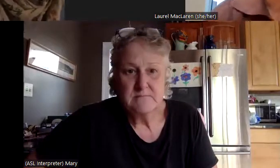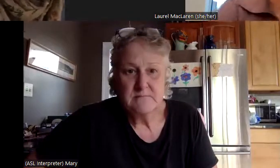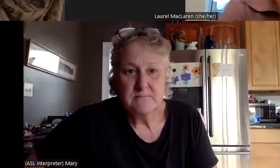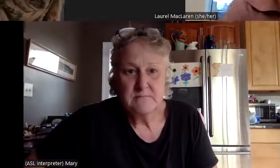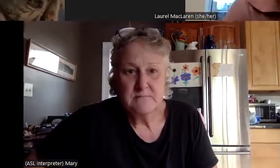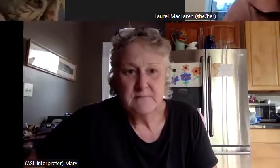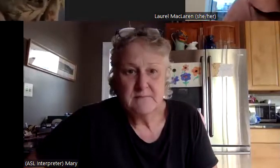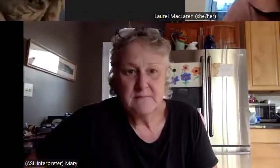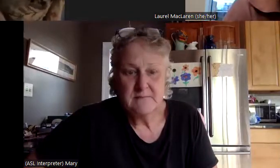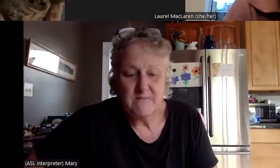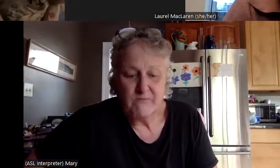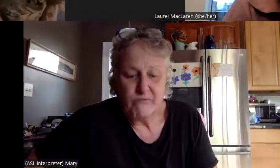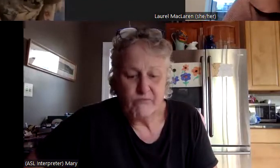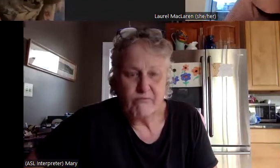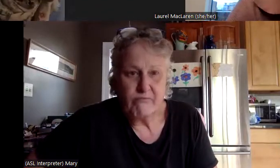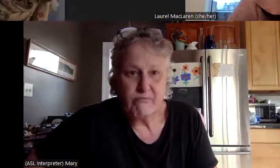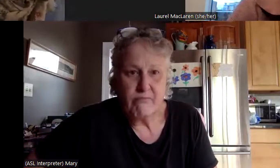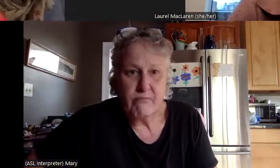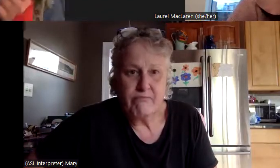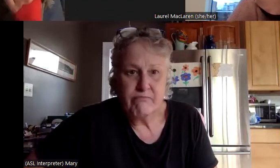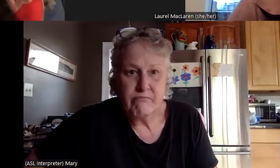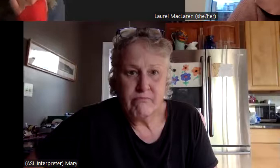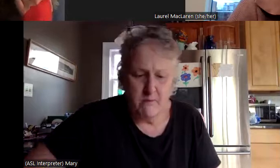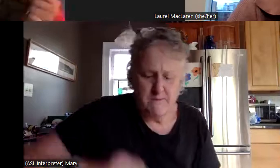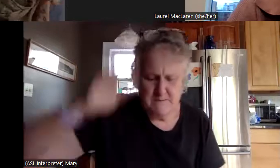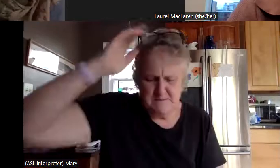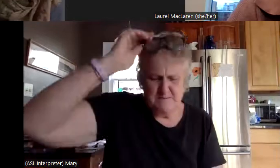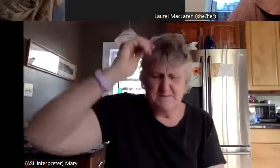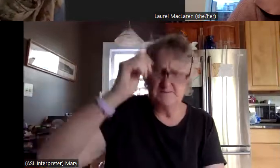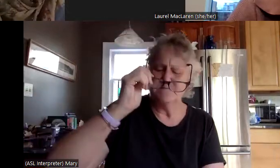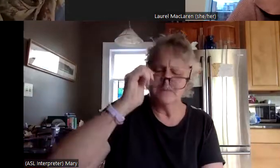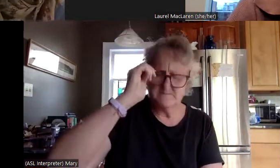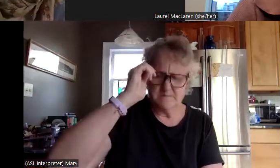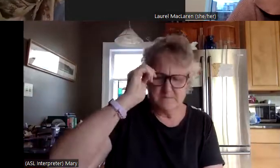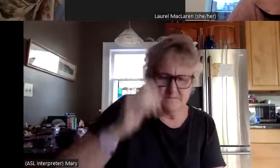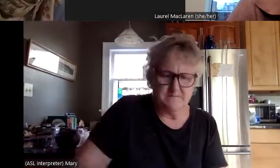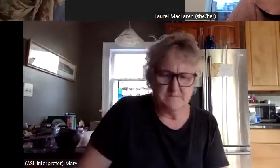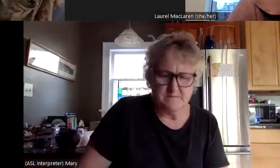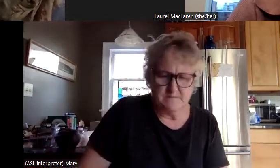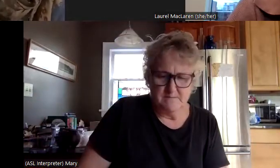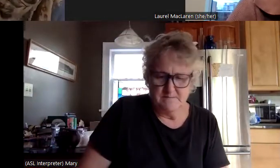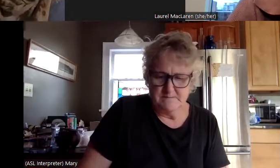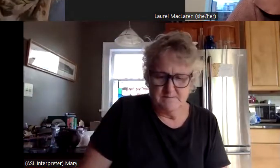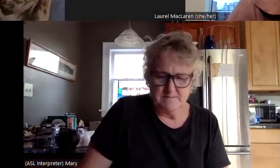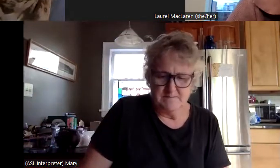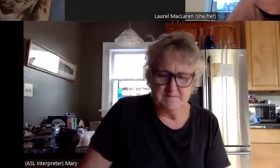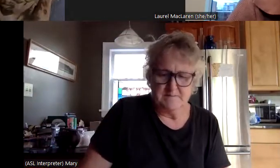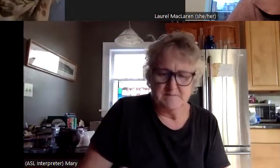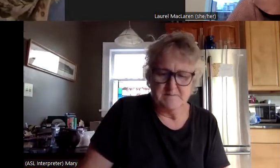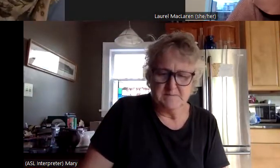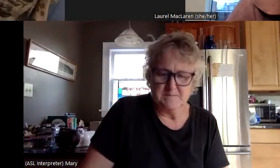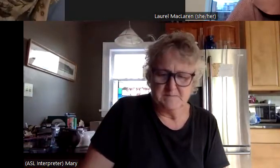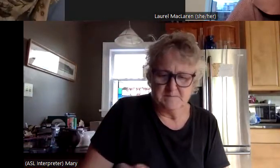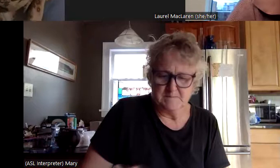Amazing. The photo that I sent, I don't know if you guys got it, was of my friend Gretchen when we were camping 3 years ago at